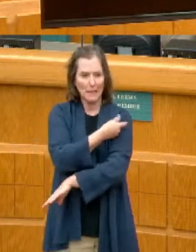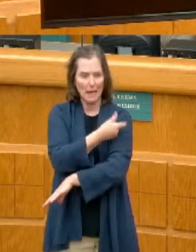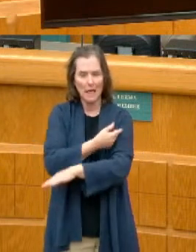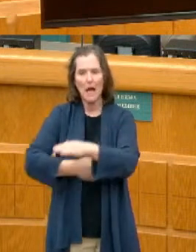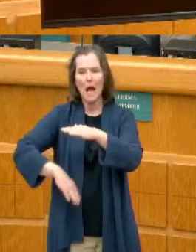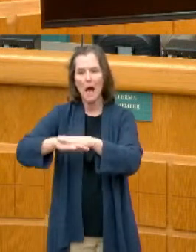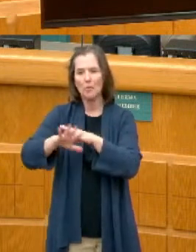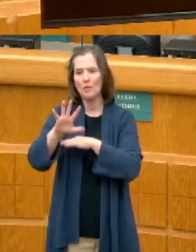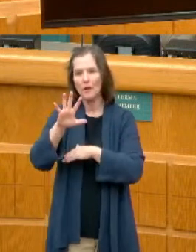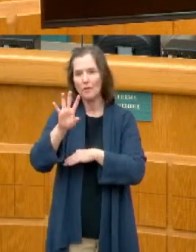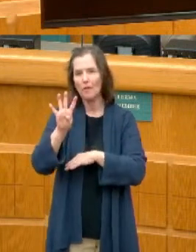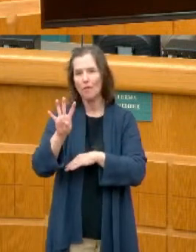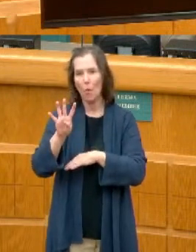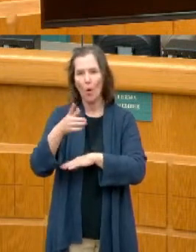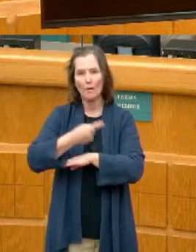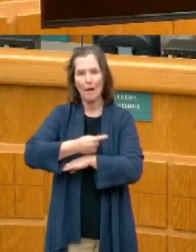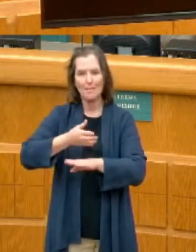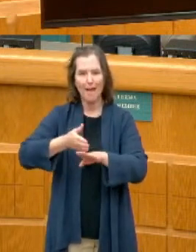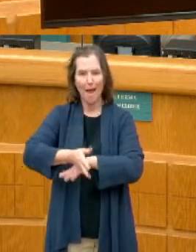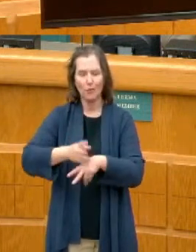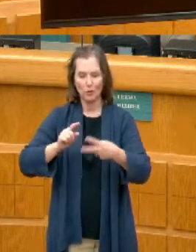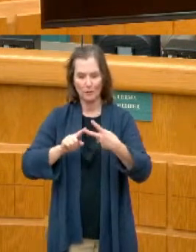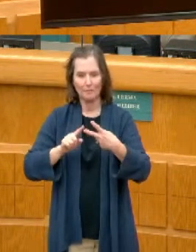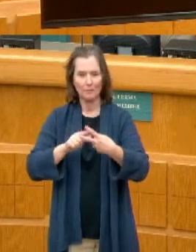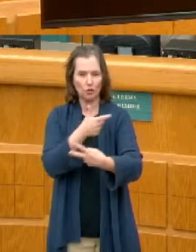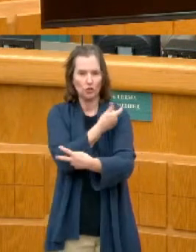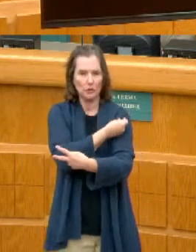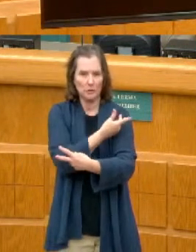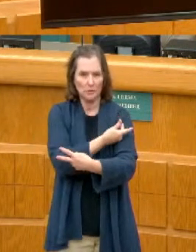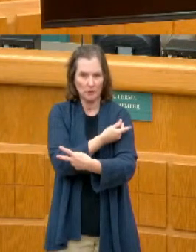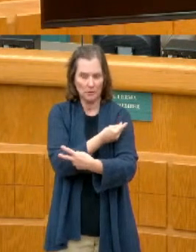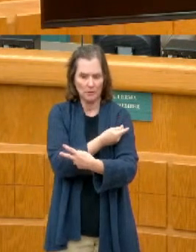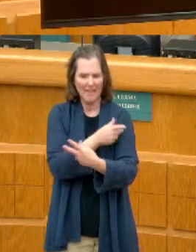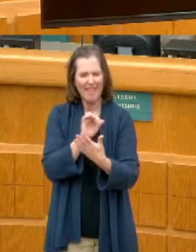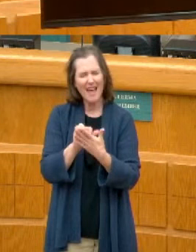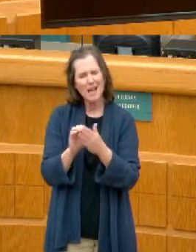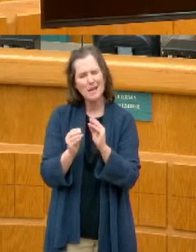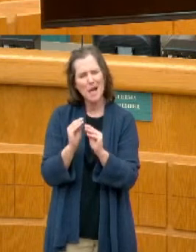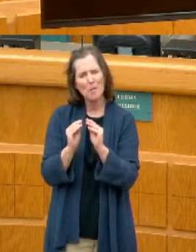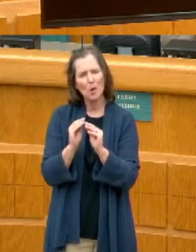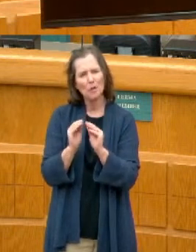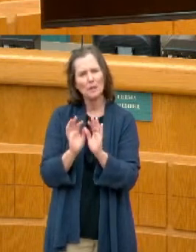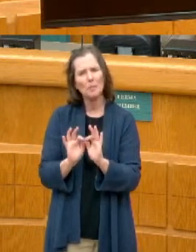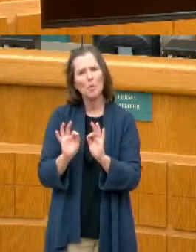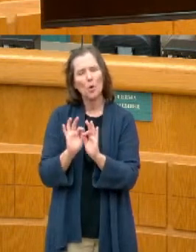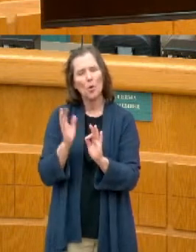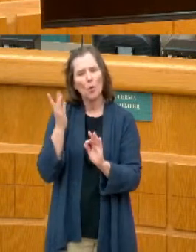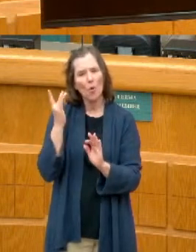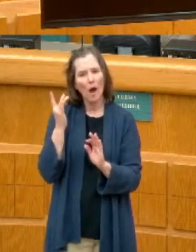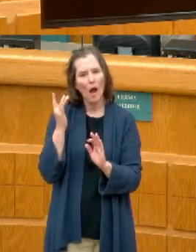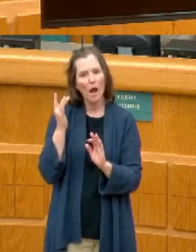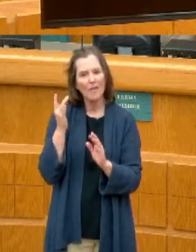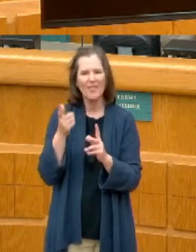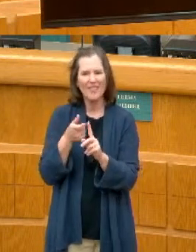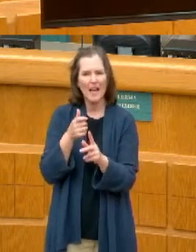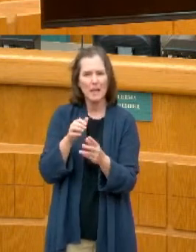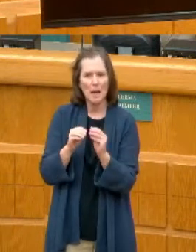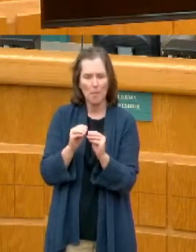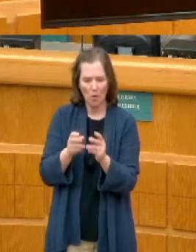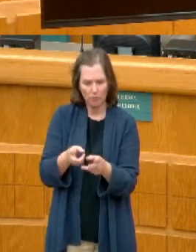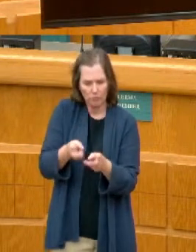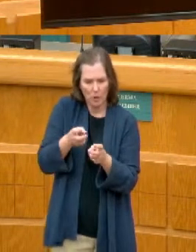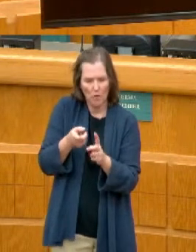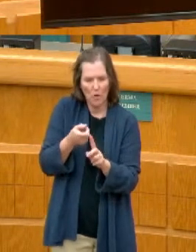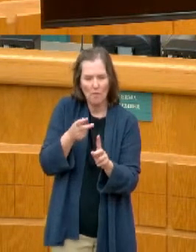second vaccine. And so the message really for me there is because of those 4 deaths. It's from those 4 deaths, that 24